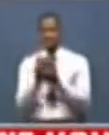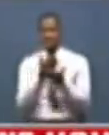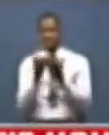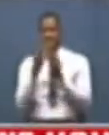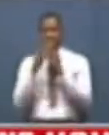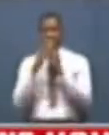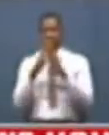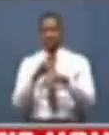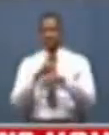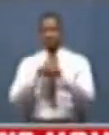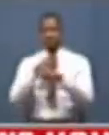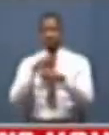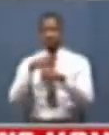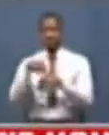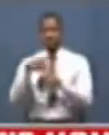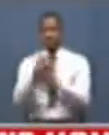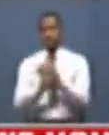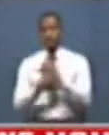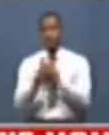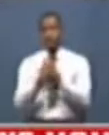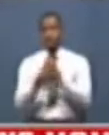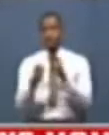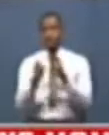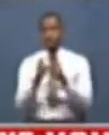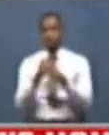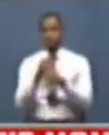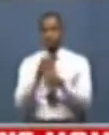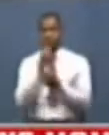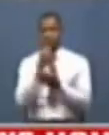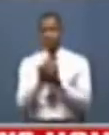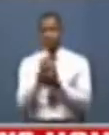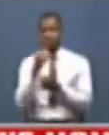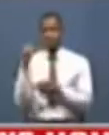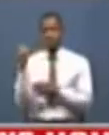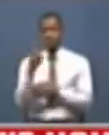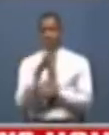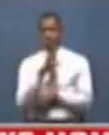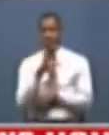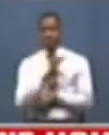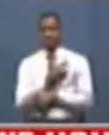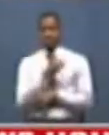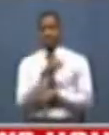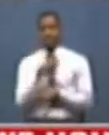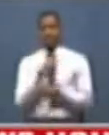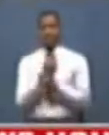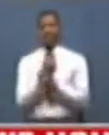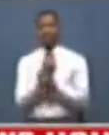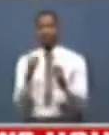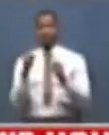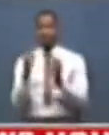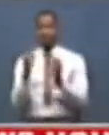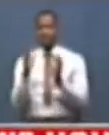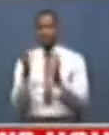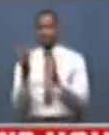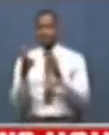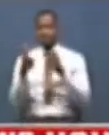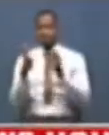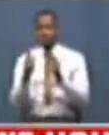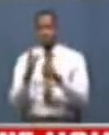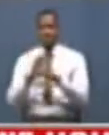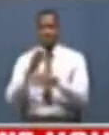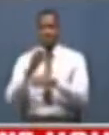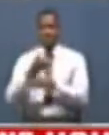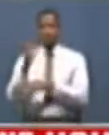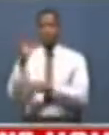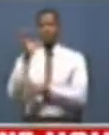and security in the country and also ensure that all citizens are safe before, during and after